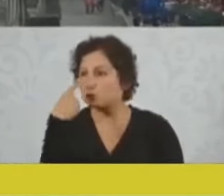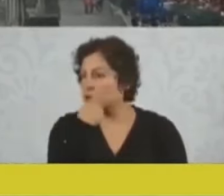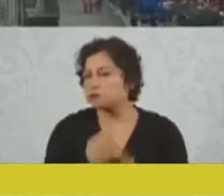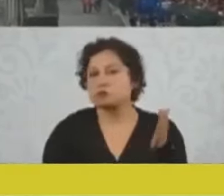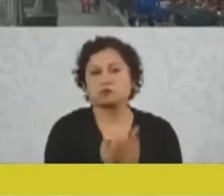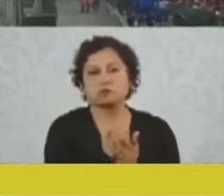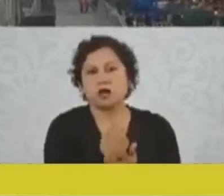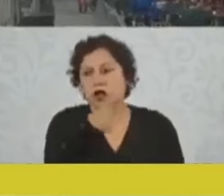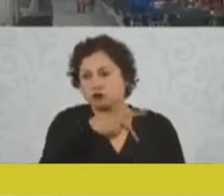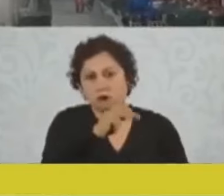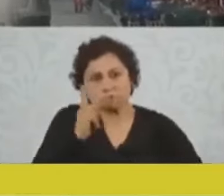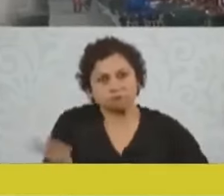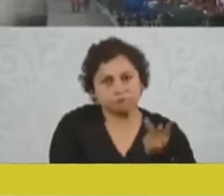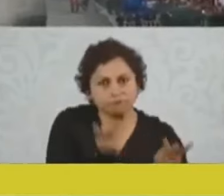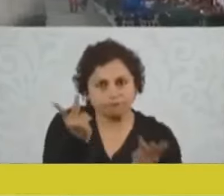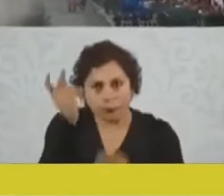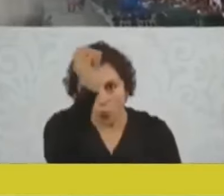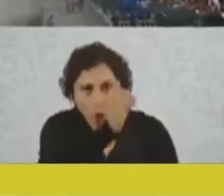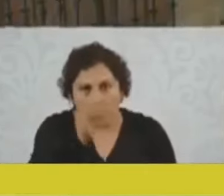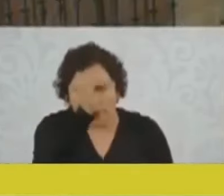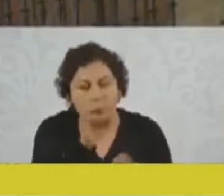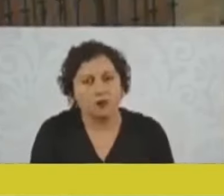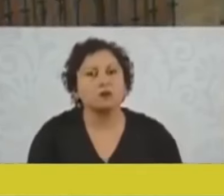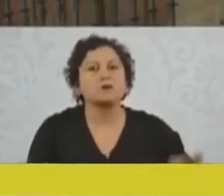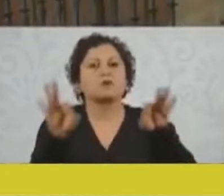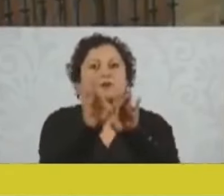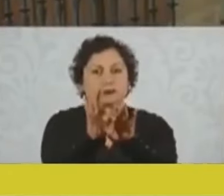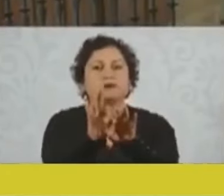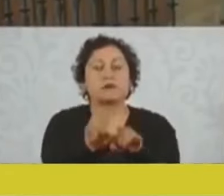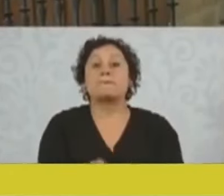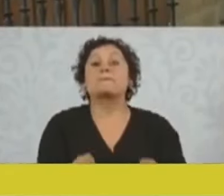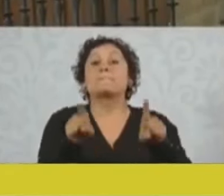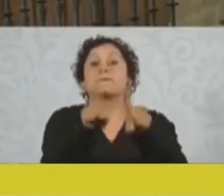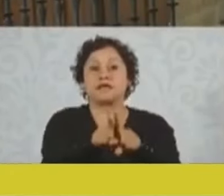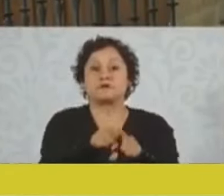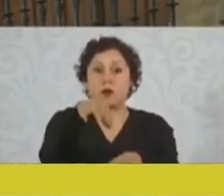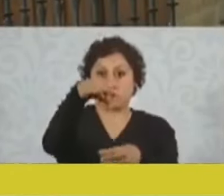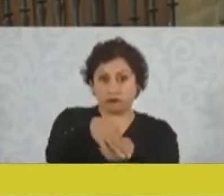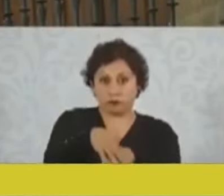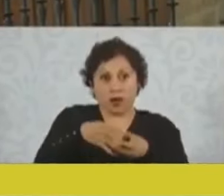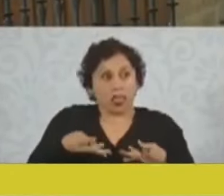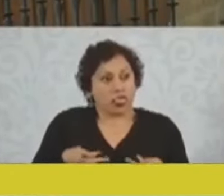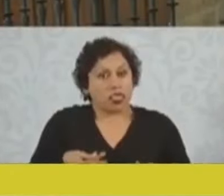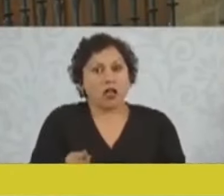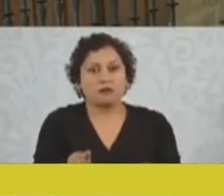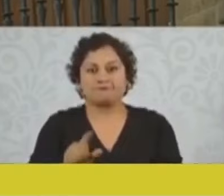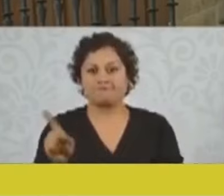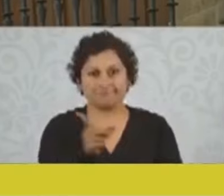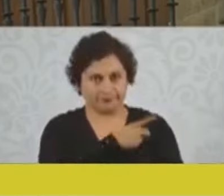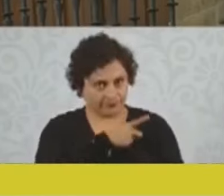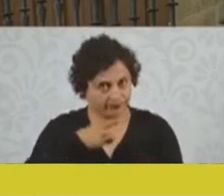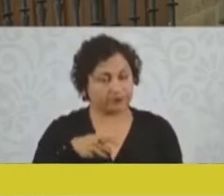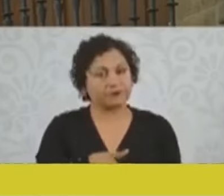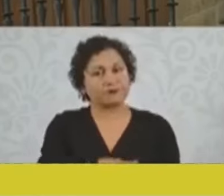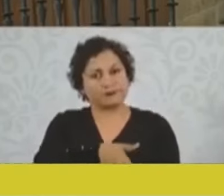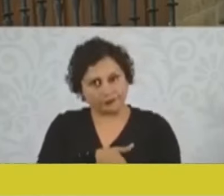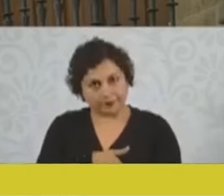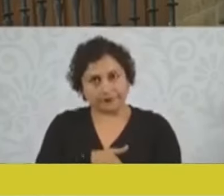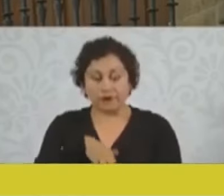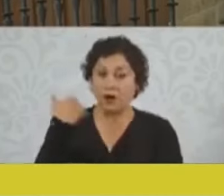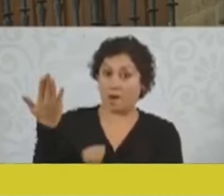the revocation of mandate, decision of the people through people's consultation, and the reduction of the